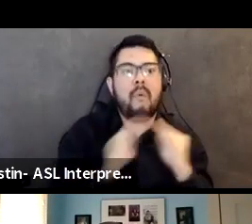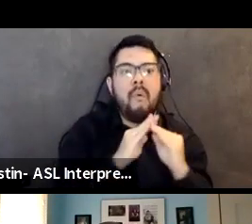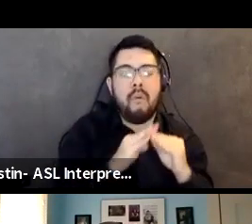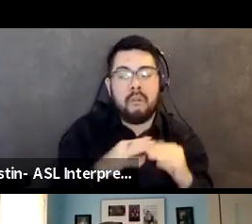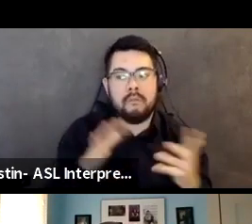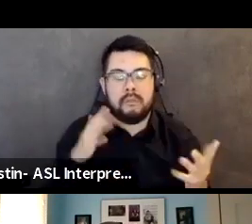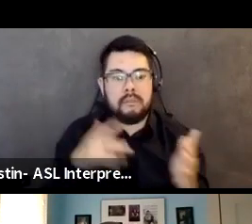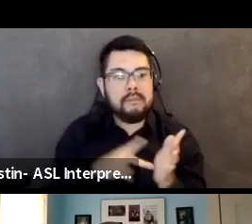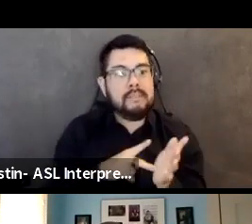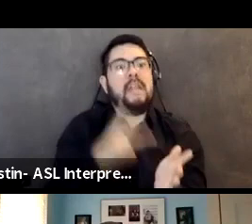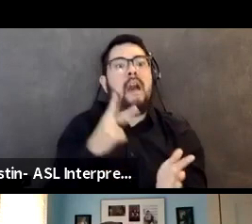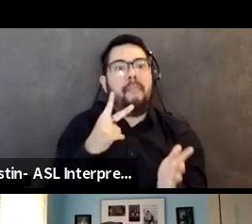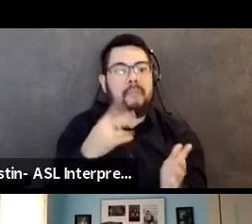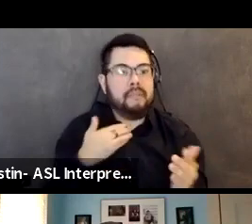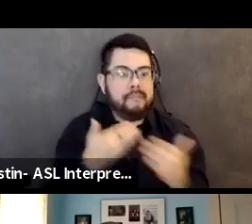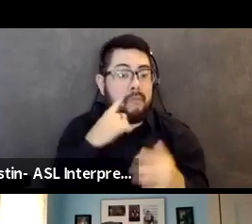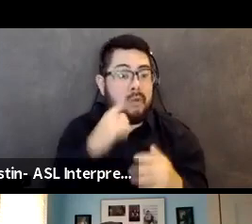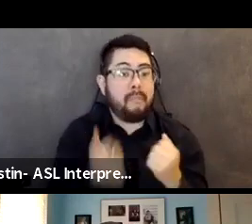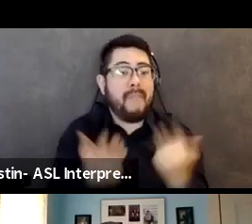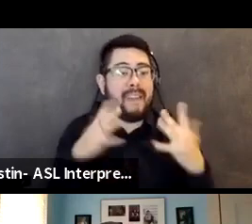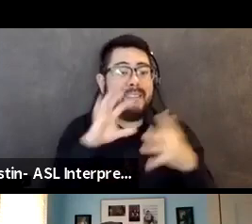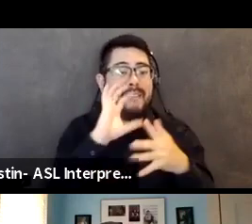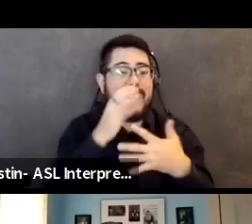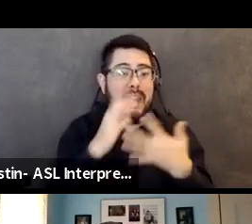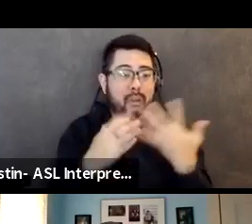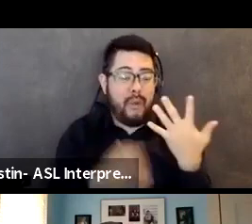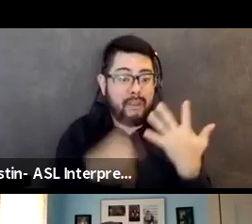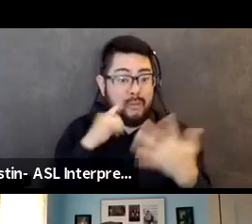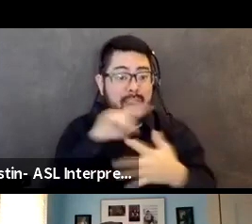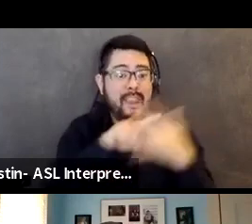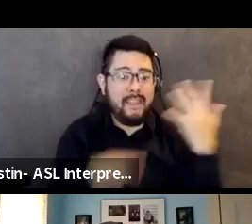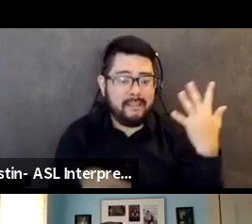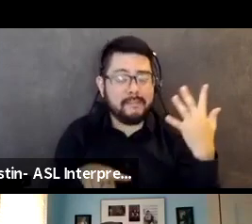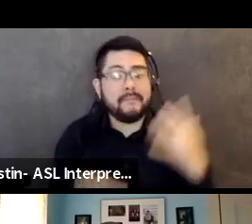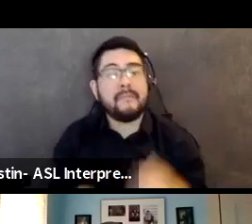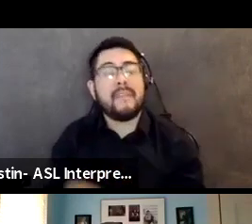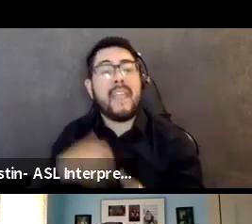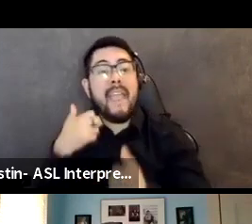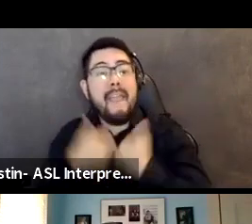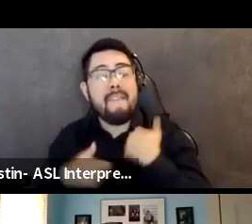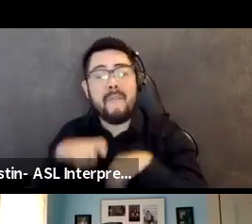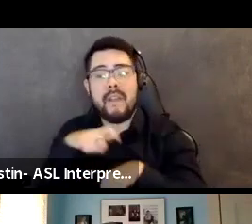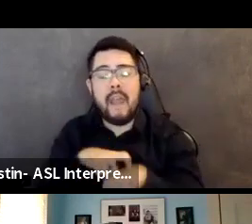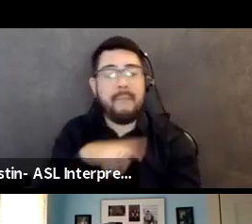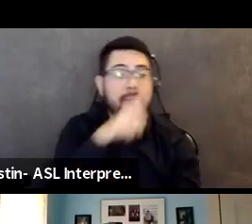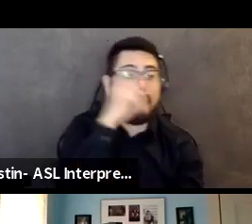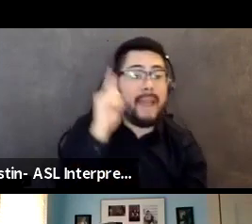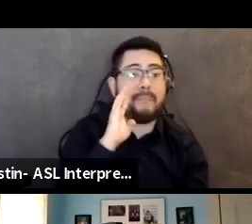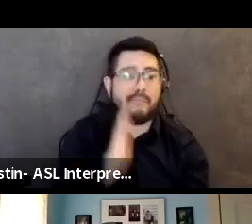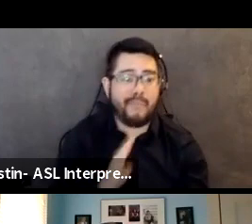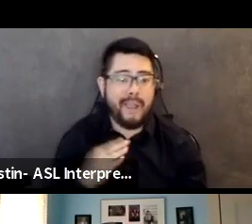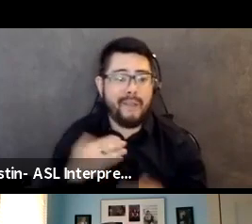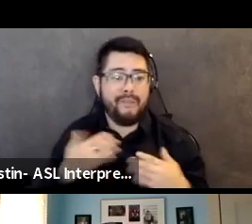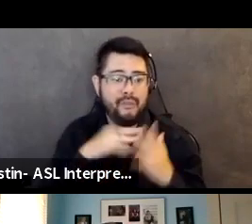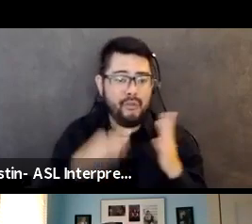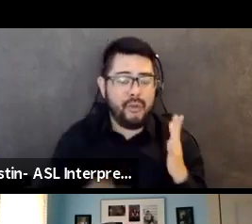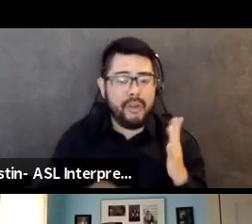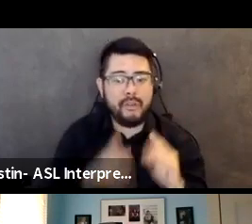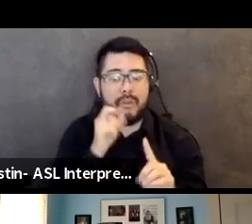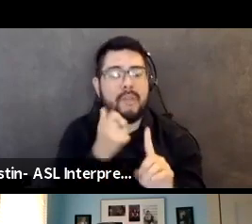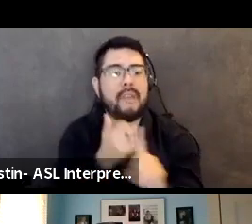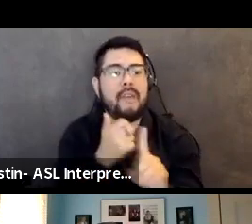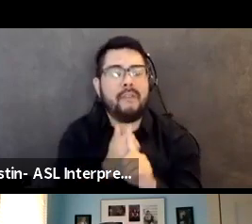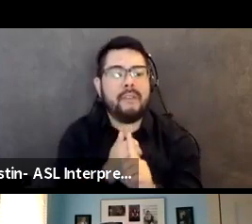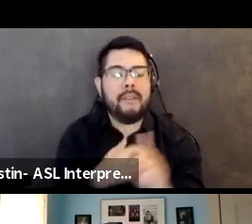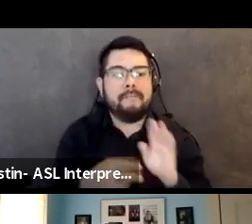double in many instances of those occurrences and every single time it was black and brown youth that were the ones who were the